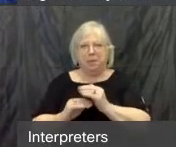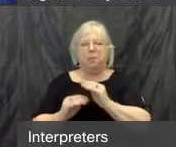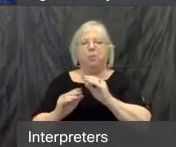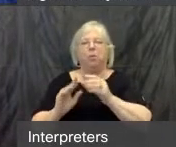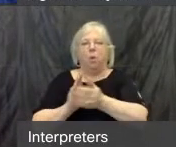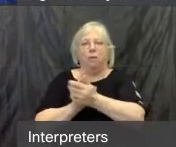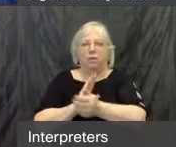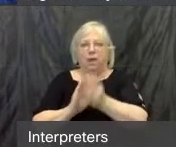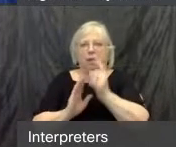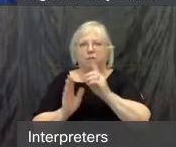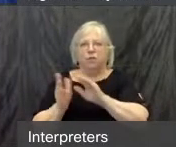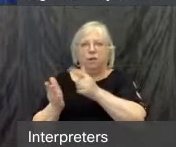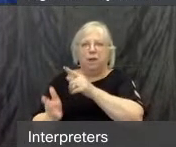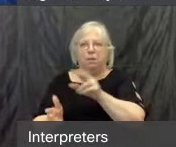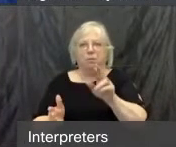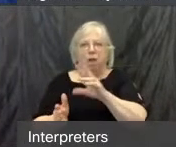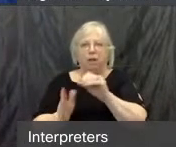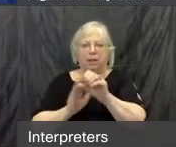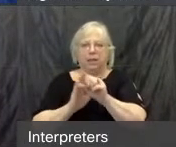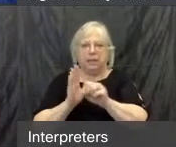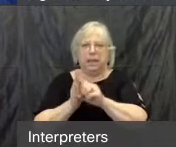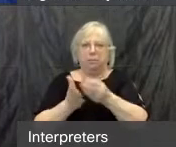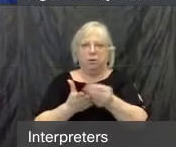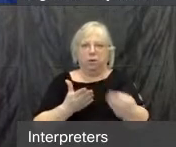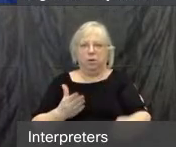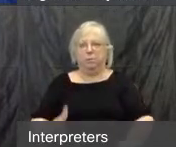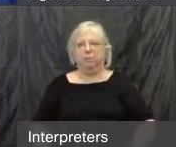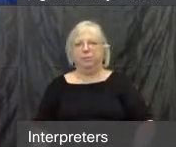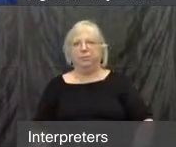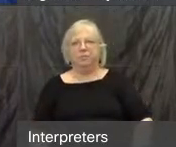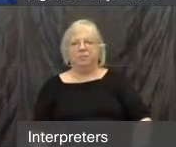ordinances and Arkansas state procurement law.